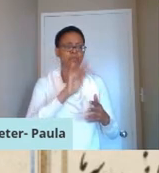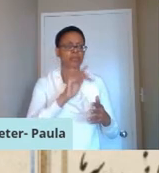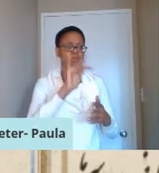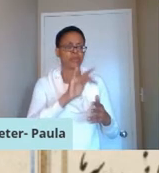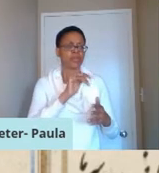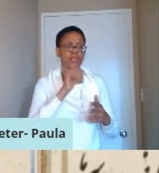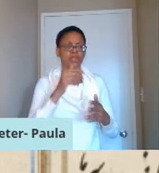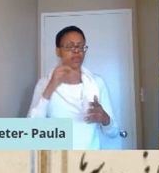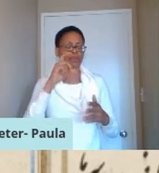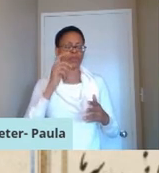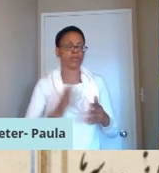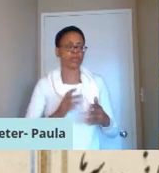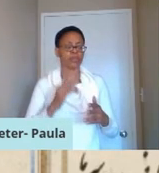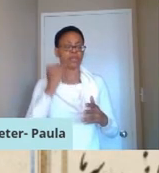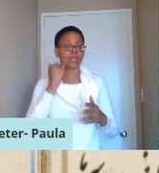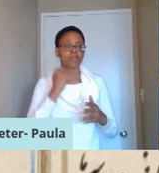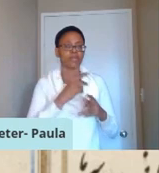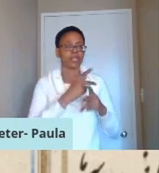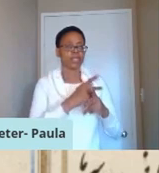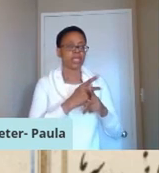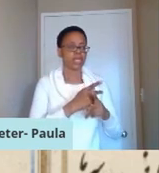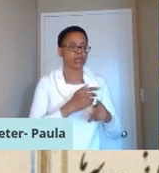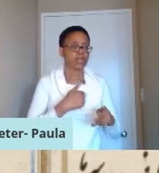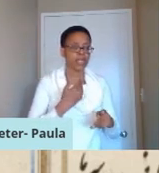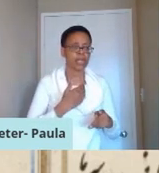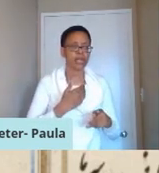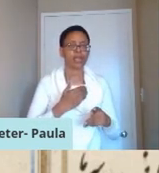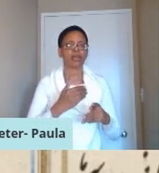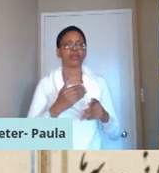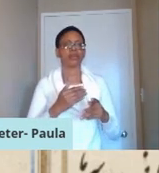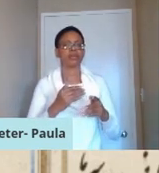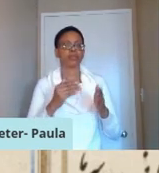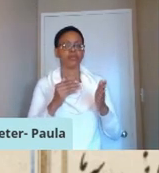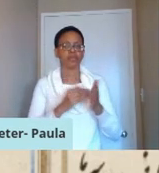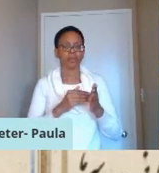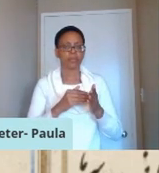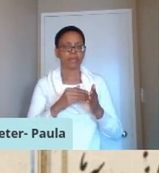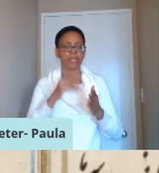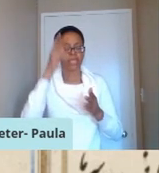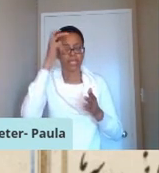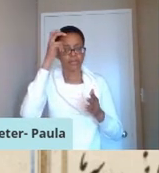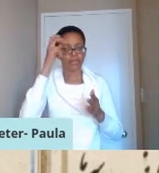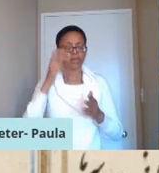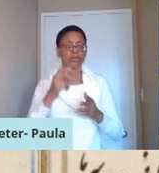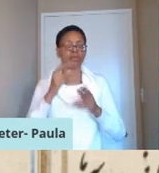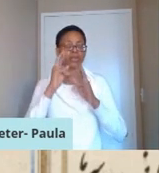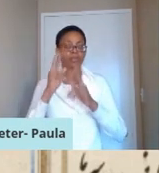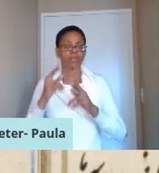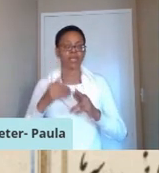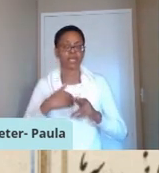elders, and command good and forbid evil." So this kind of tradition in Islamic